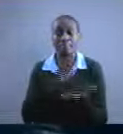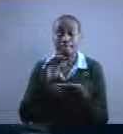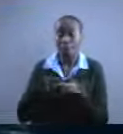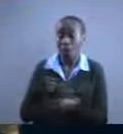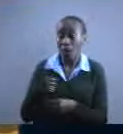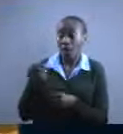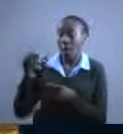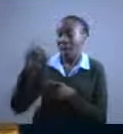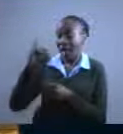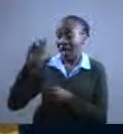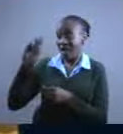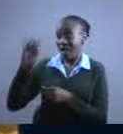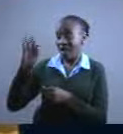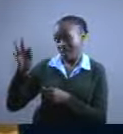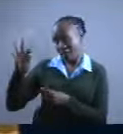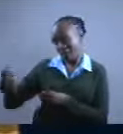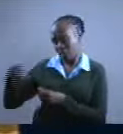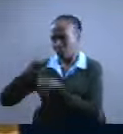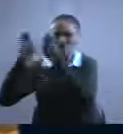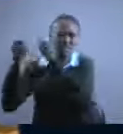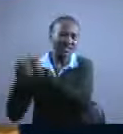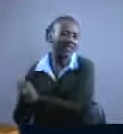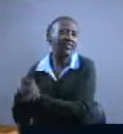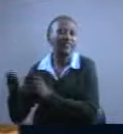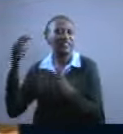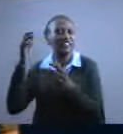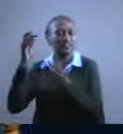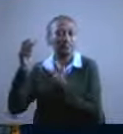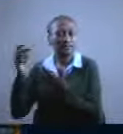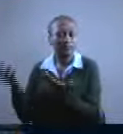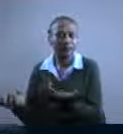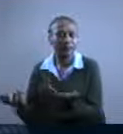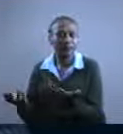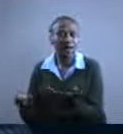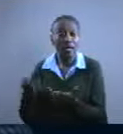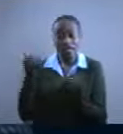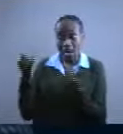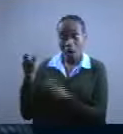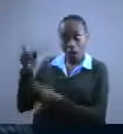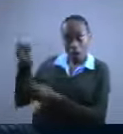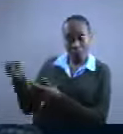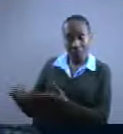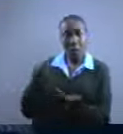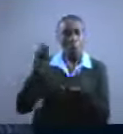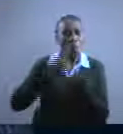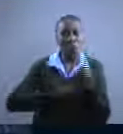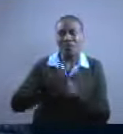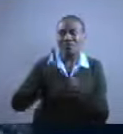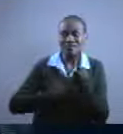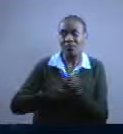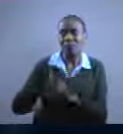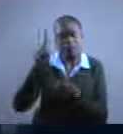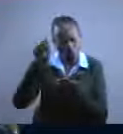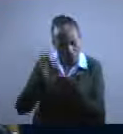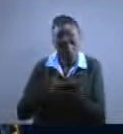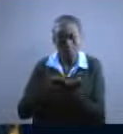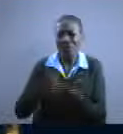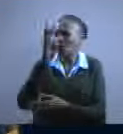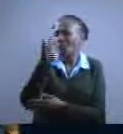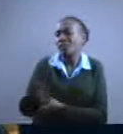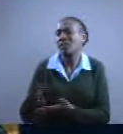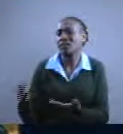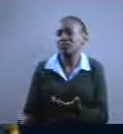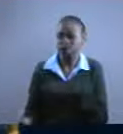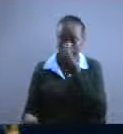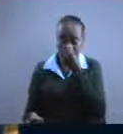uyanithwaxa pha ezibhotini ngoku sithethayo. The fact of the matter is, IFP